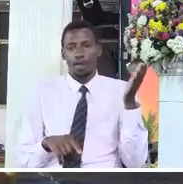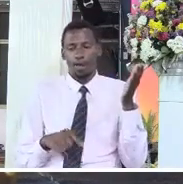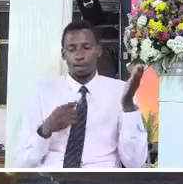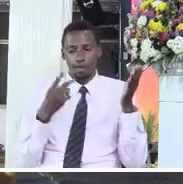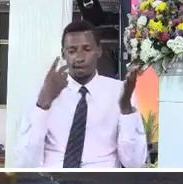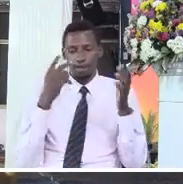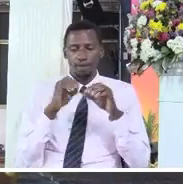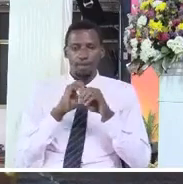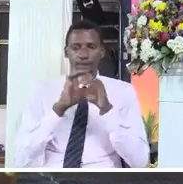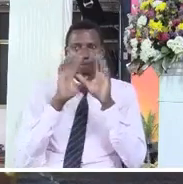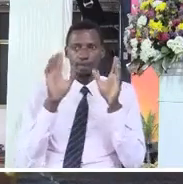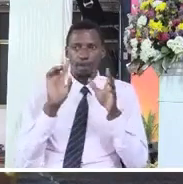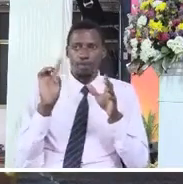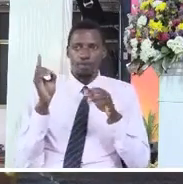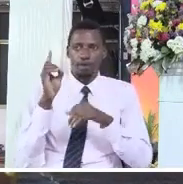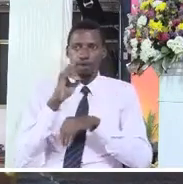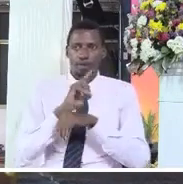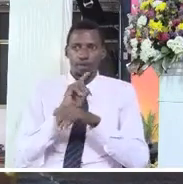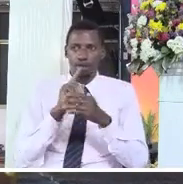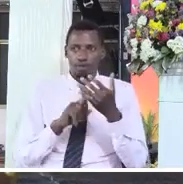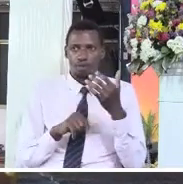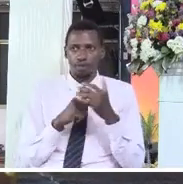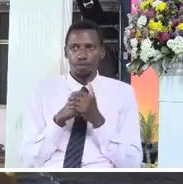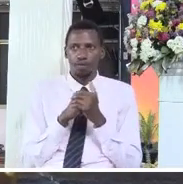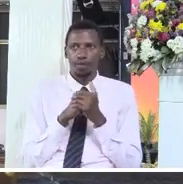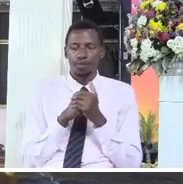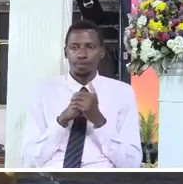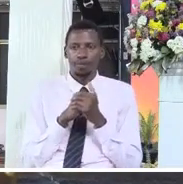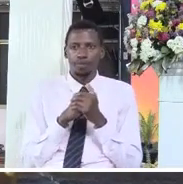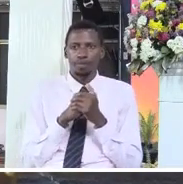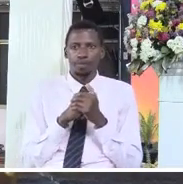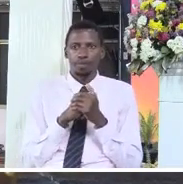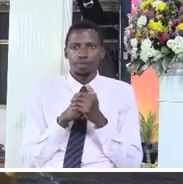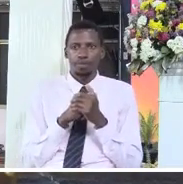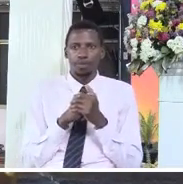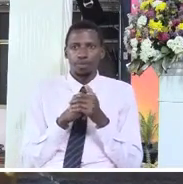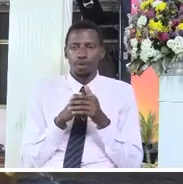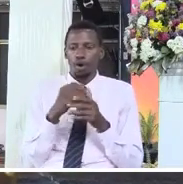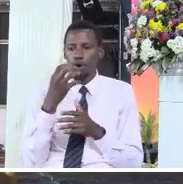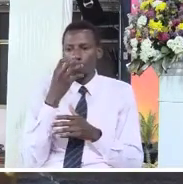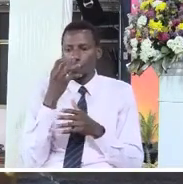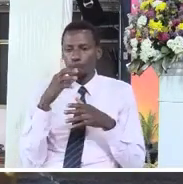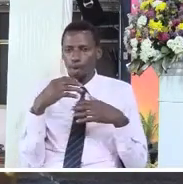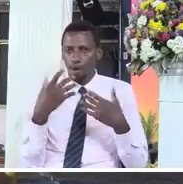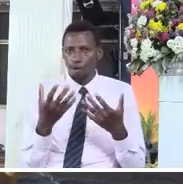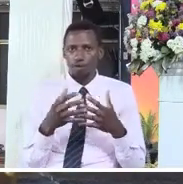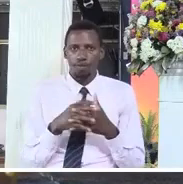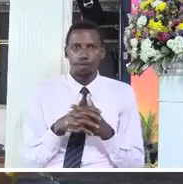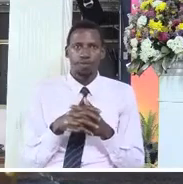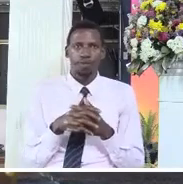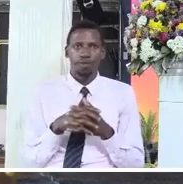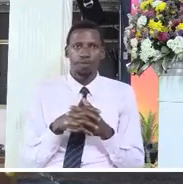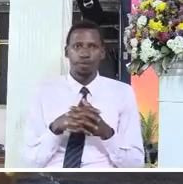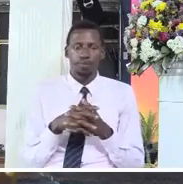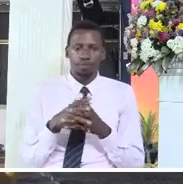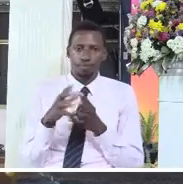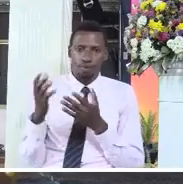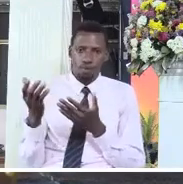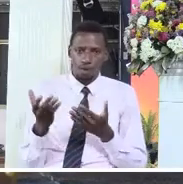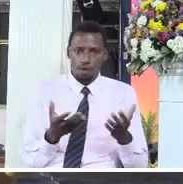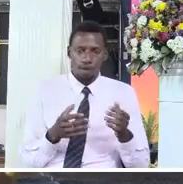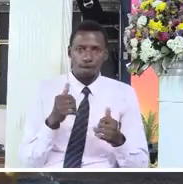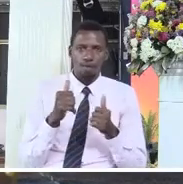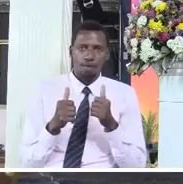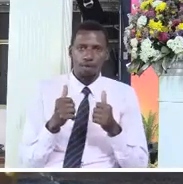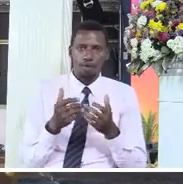me on day one was the kind of warmth and, you know, the kind of welcoming they give